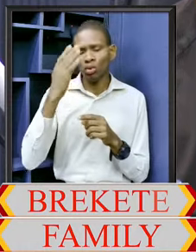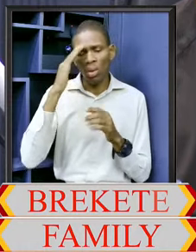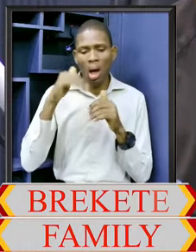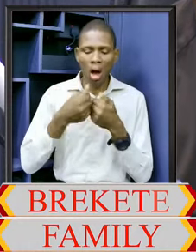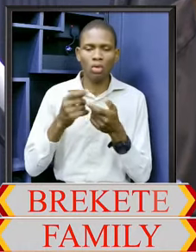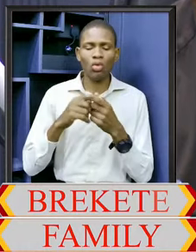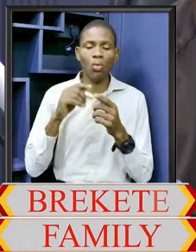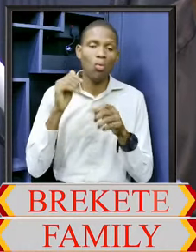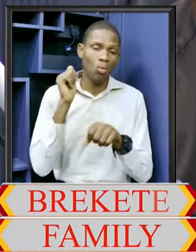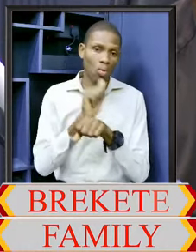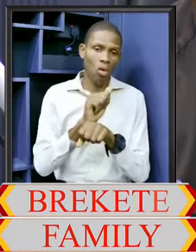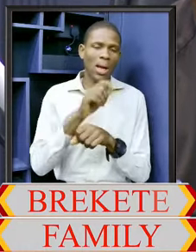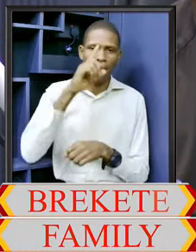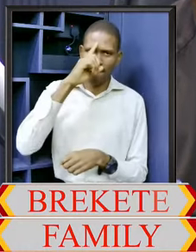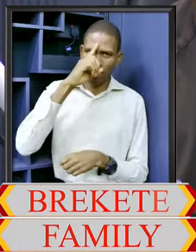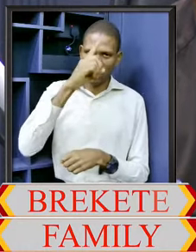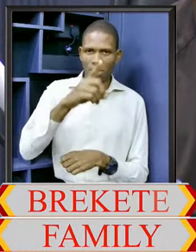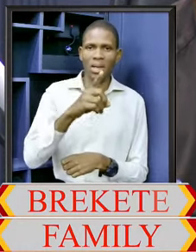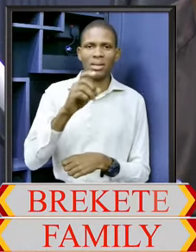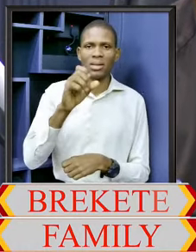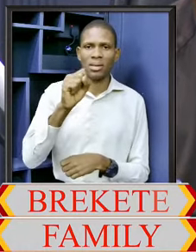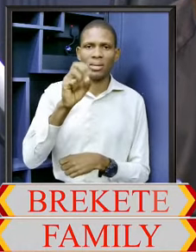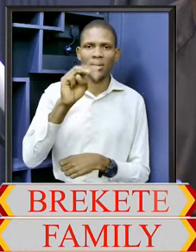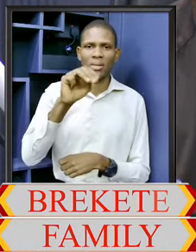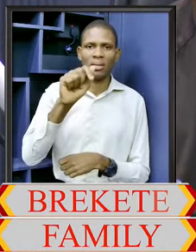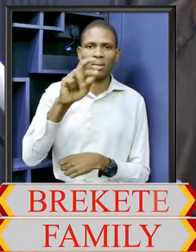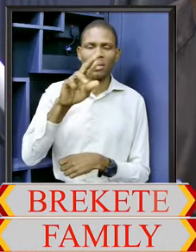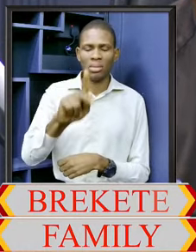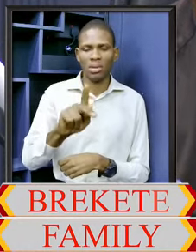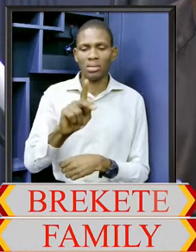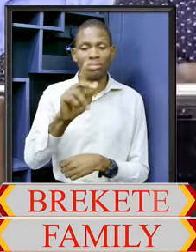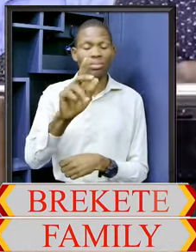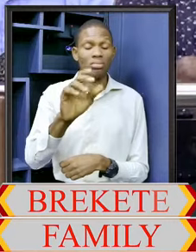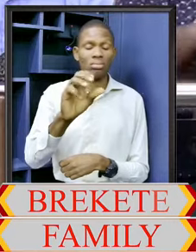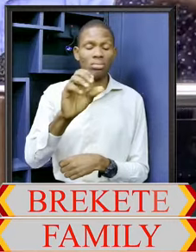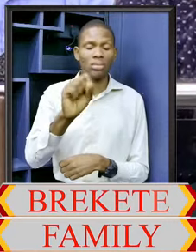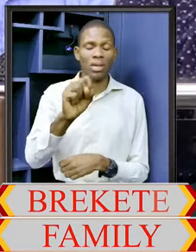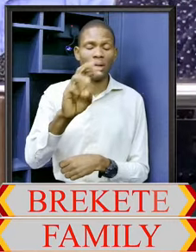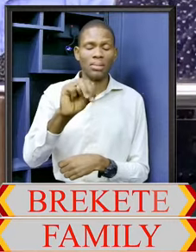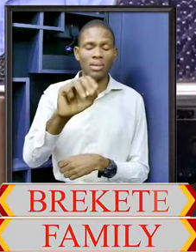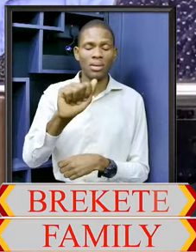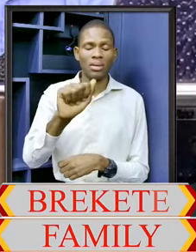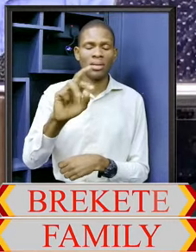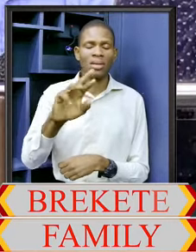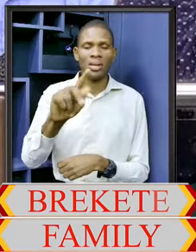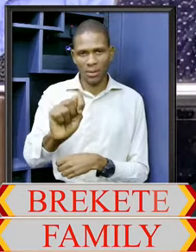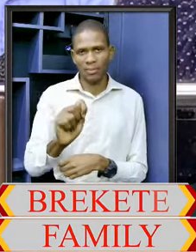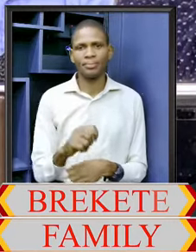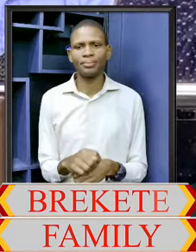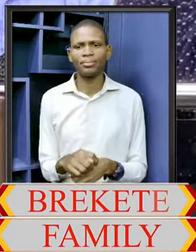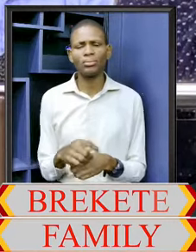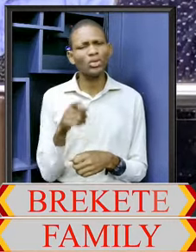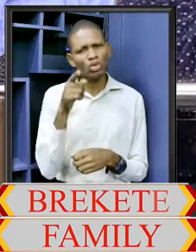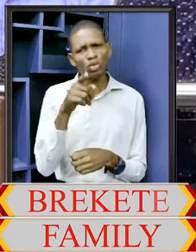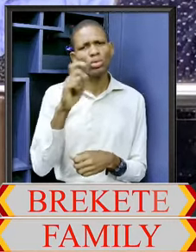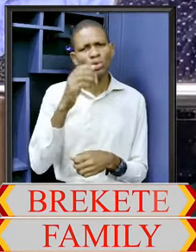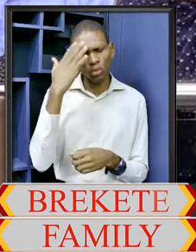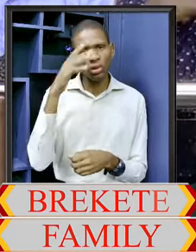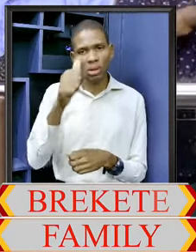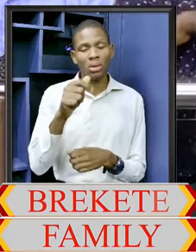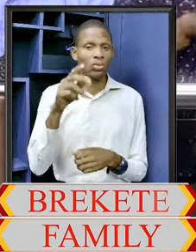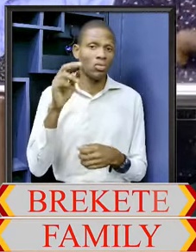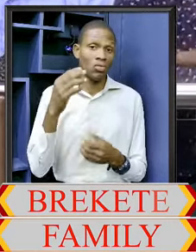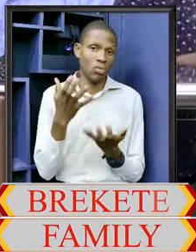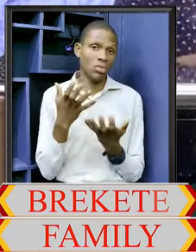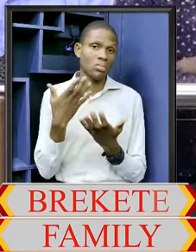working smart. Now you don't know yourself. Son of man, know thyself. Know what you want. You want money, isn't